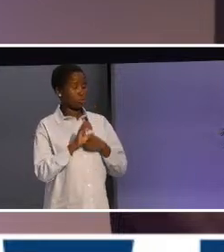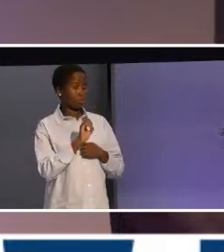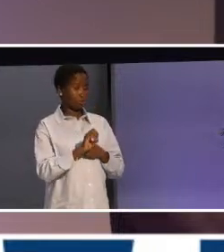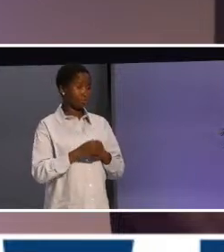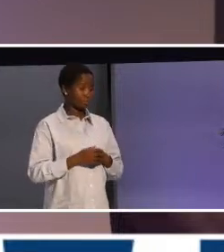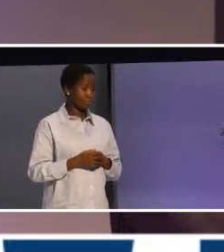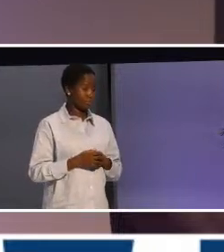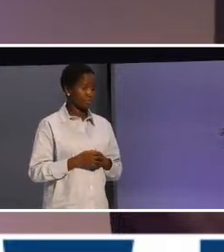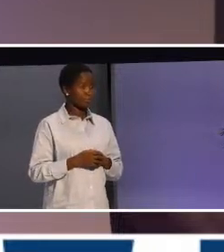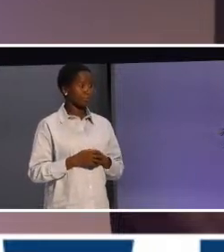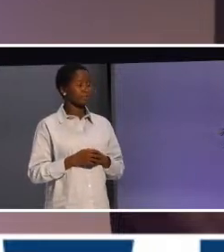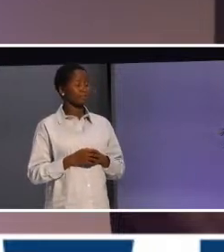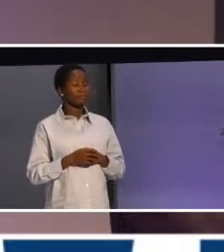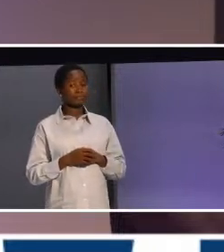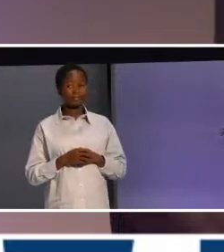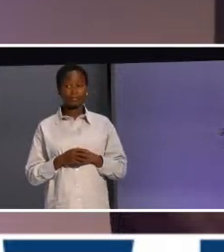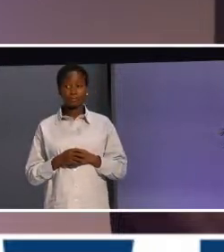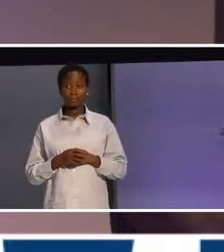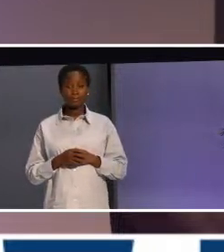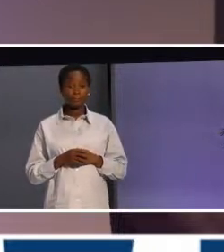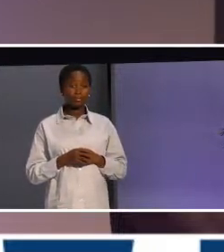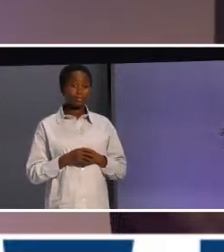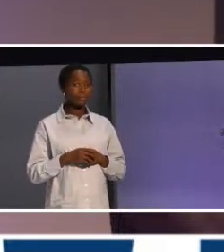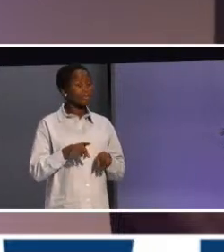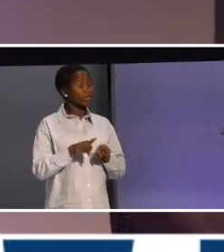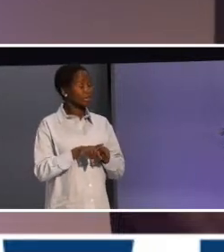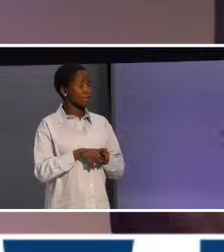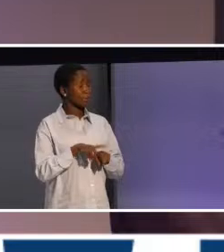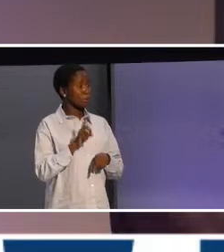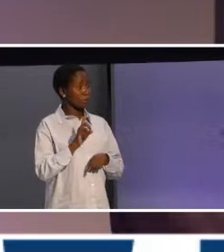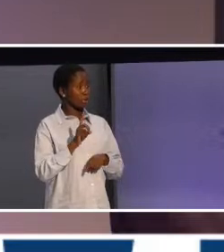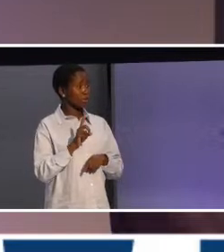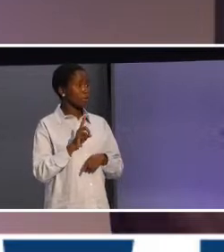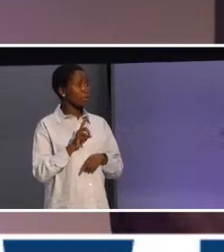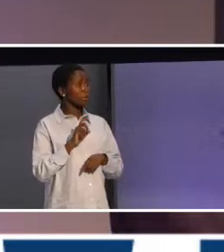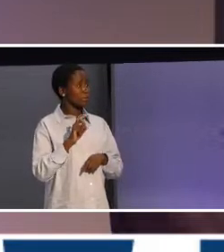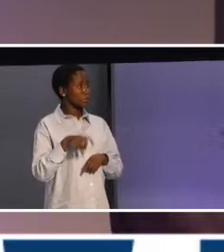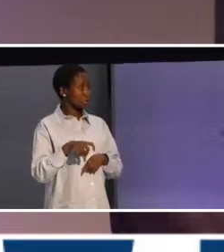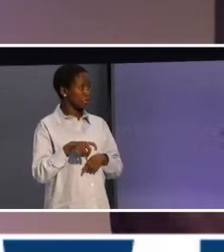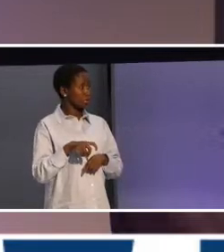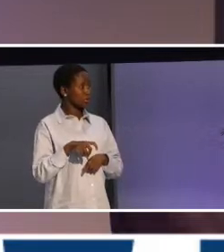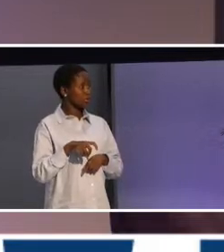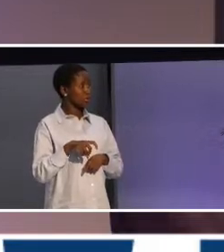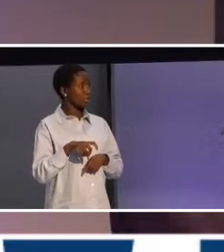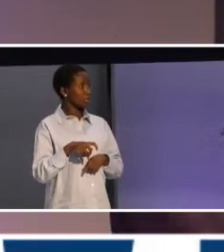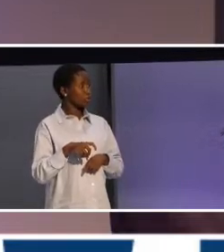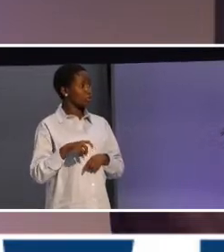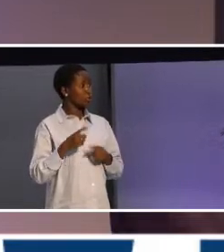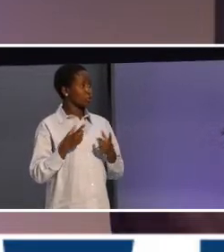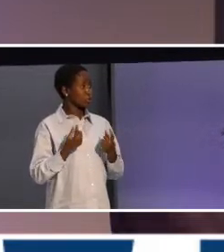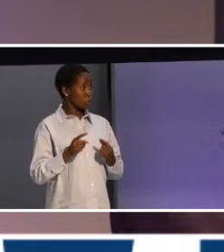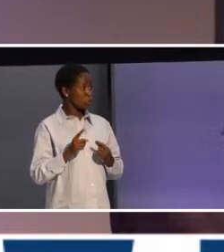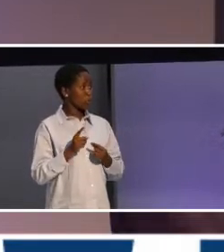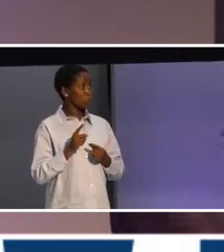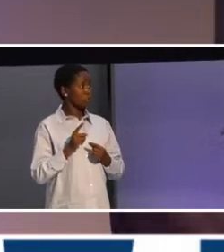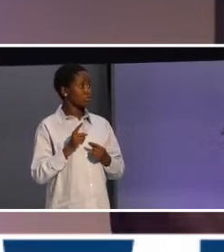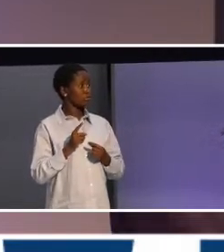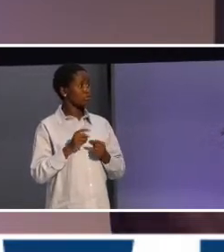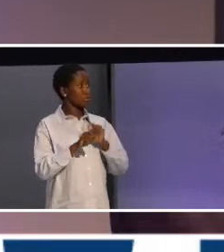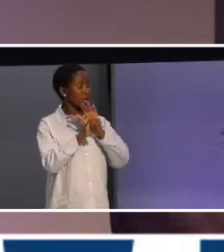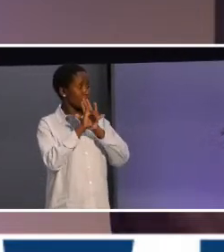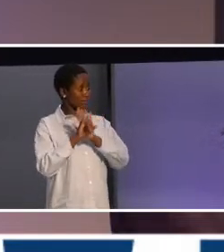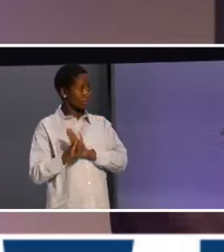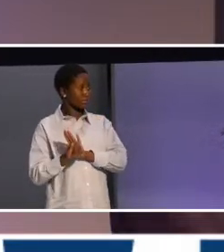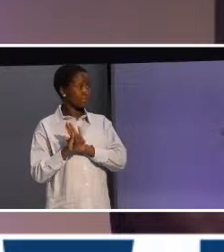in a structured manner. Simultaneously, we need to revisit the parameters for assessment of democratic